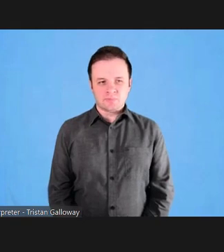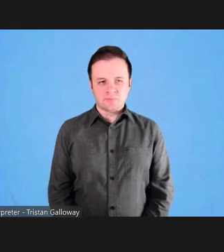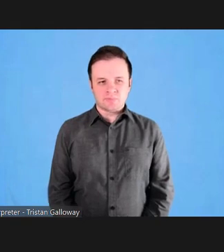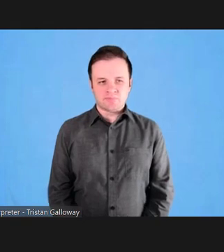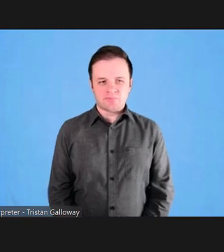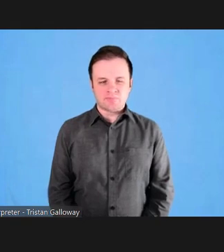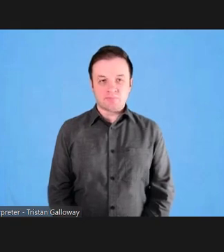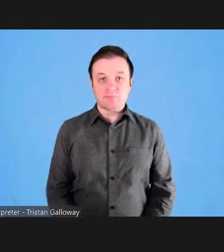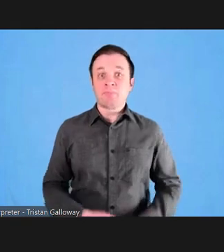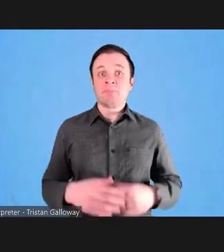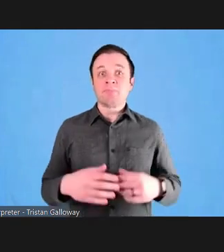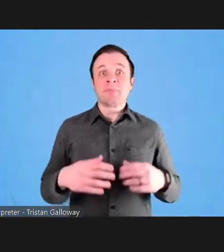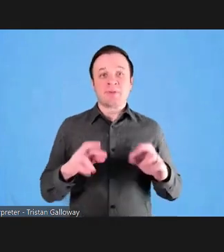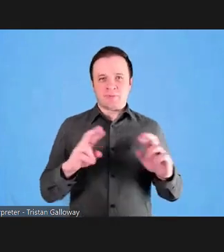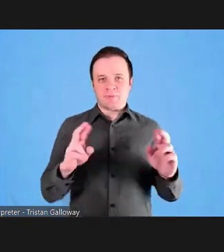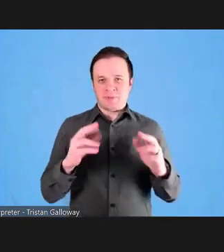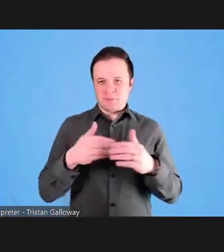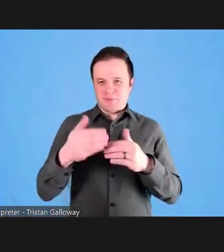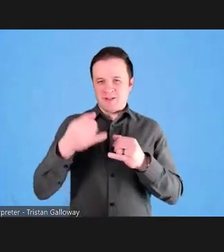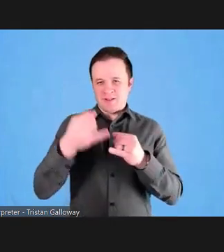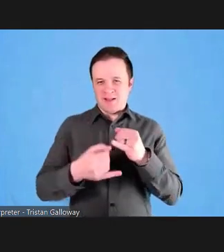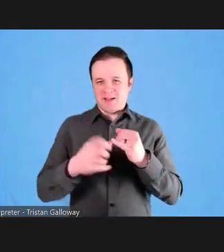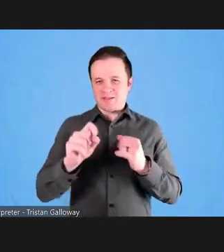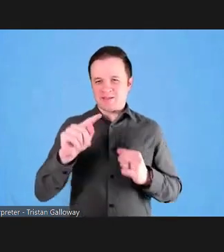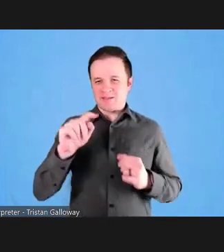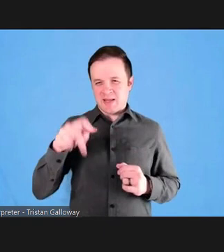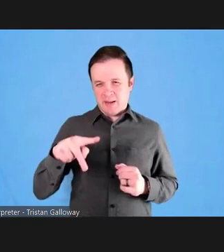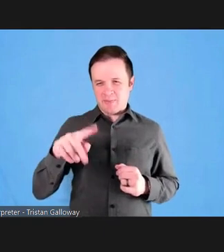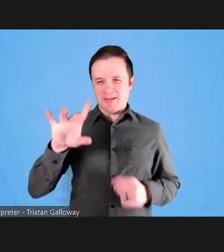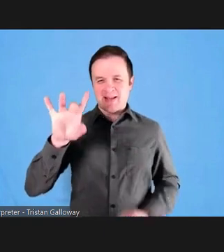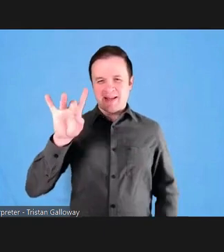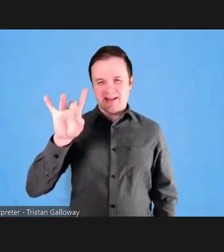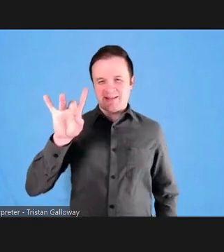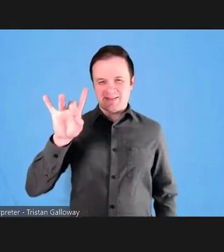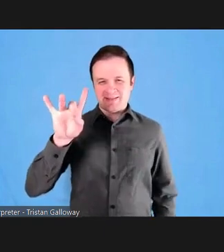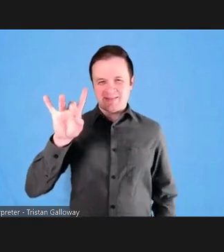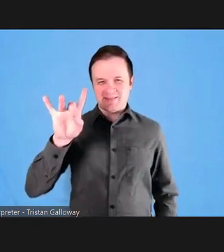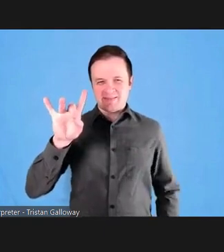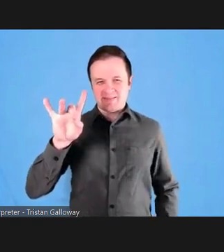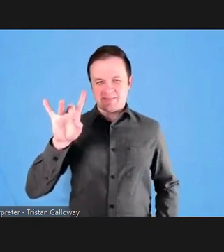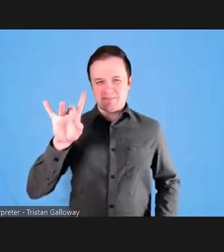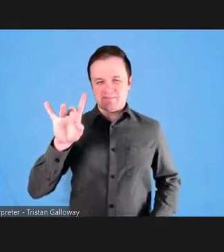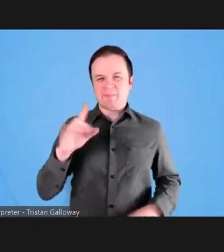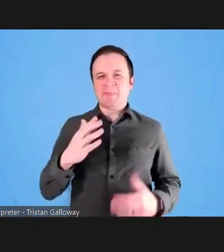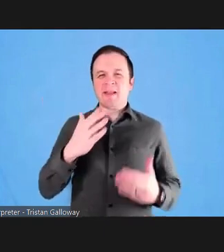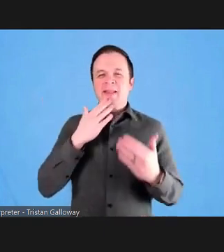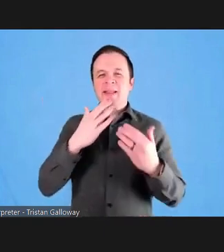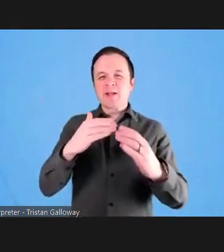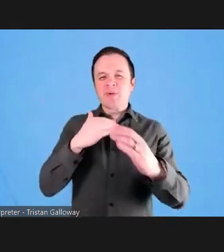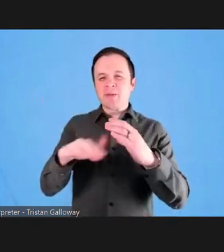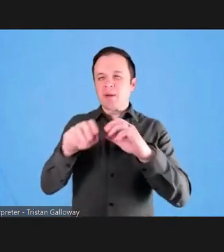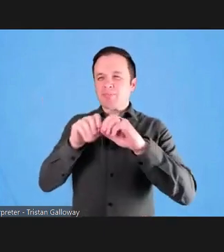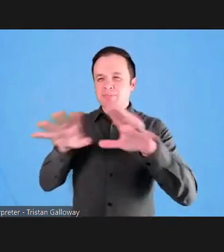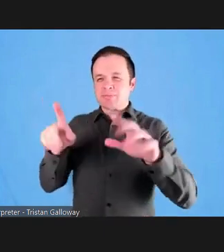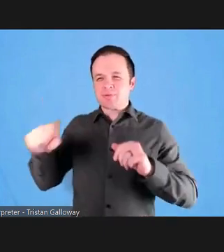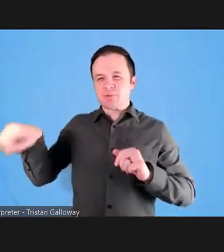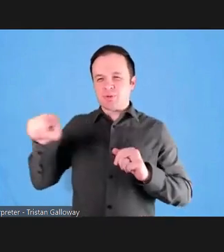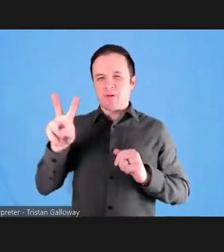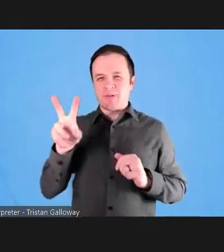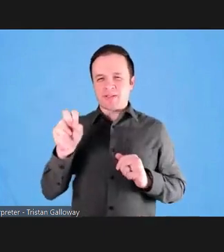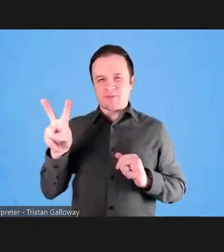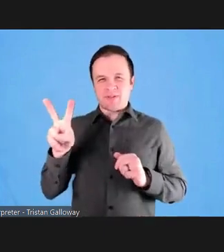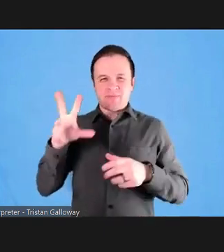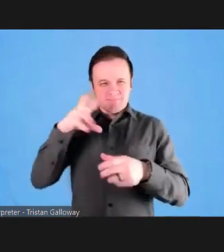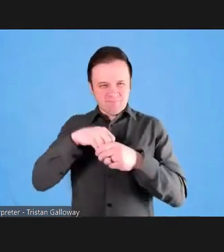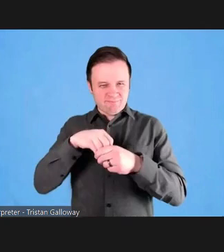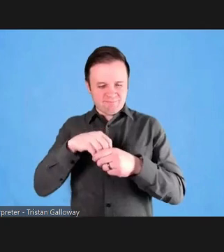Now we're ready to move on to the last step. Step 8 is about sending a thank you email to all VSV participants